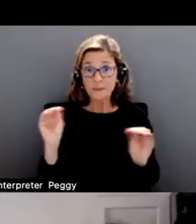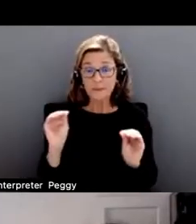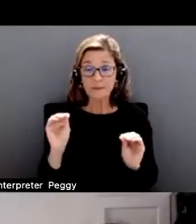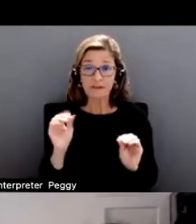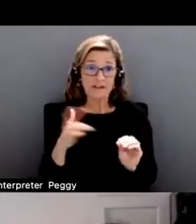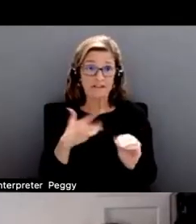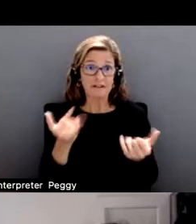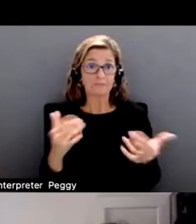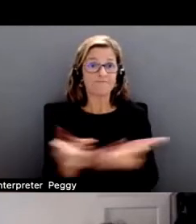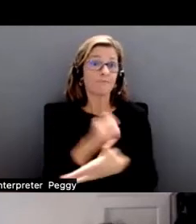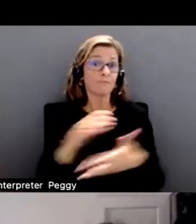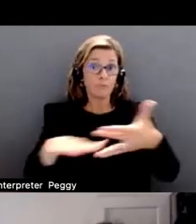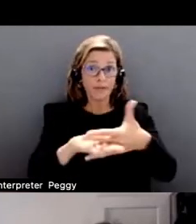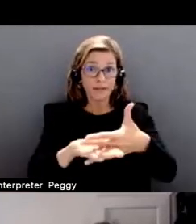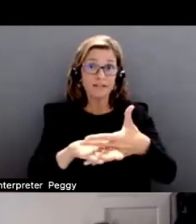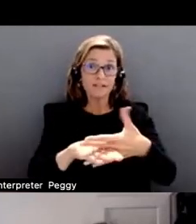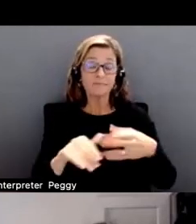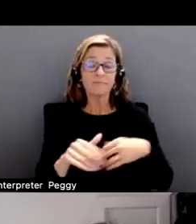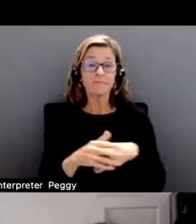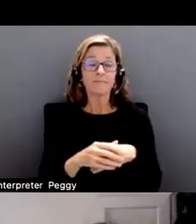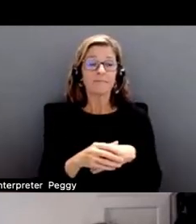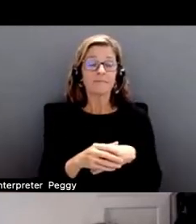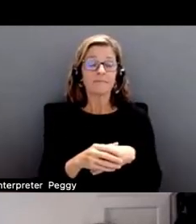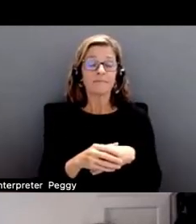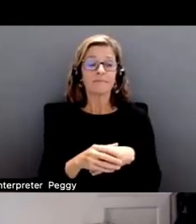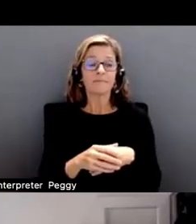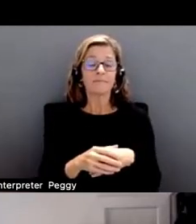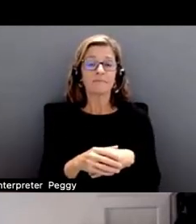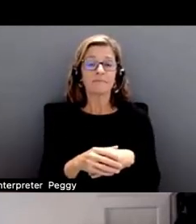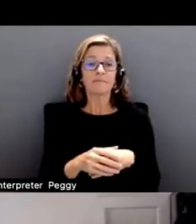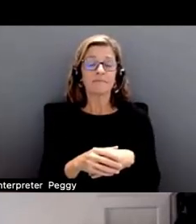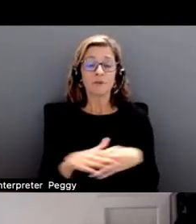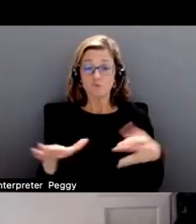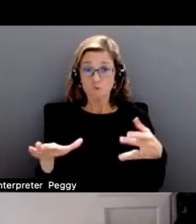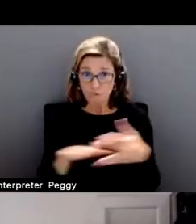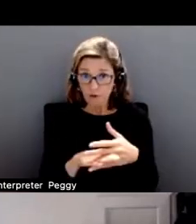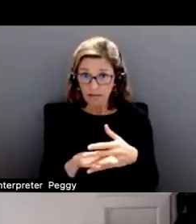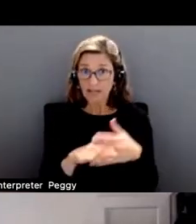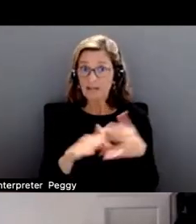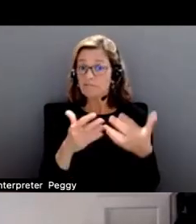take a little break and then come back for